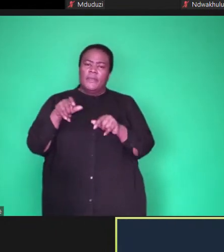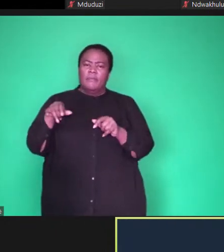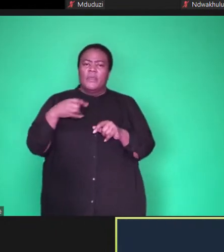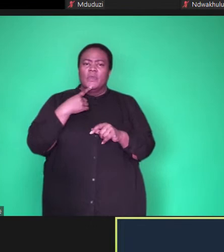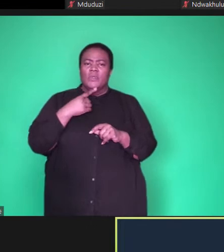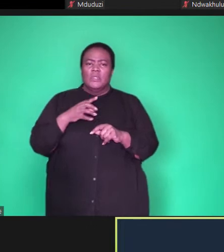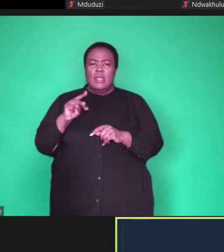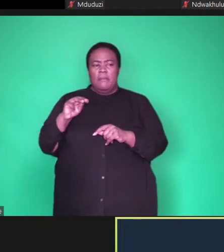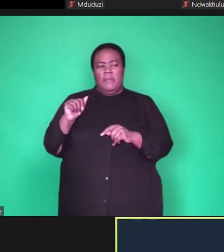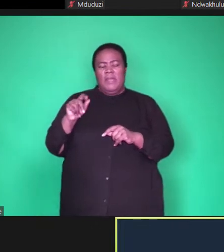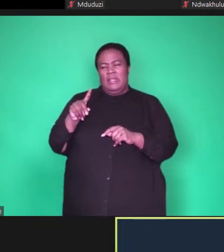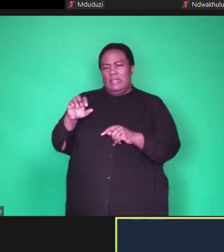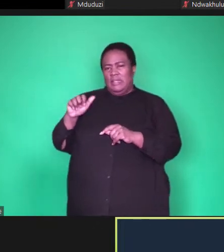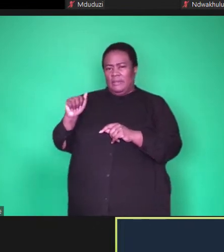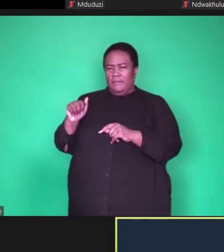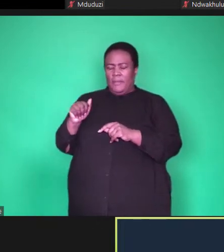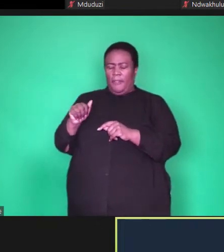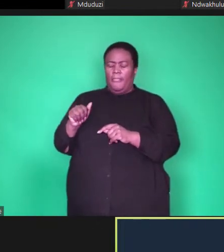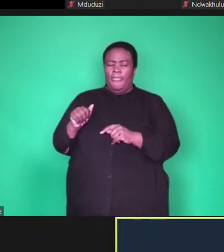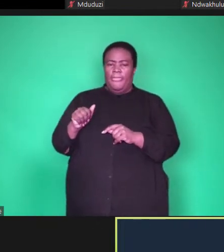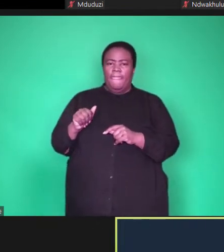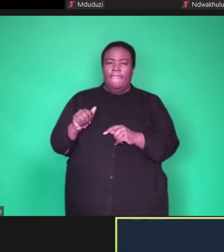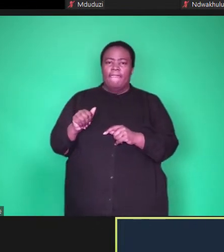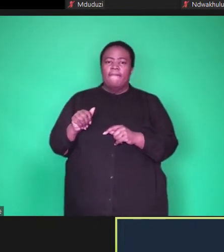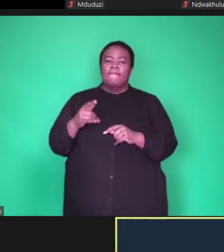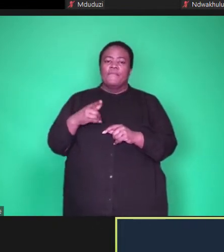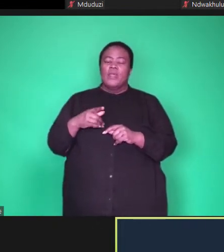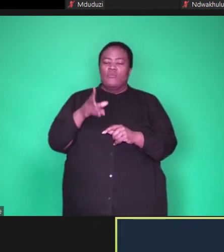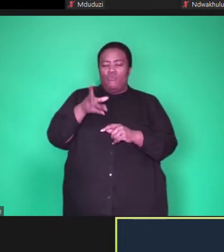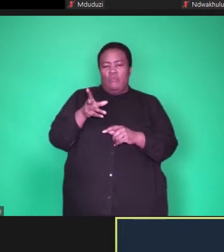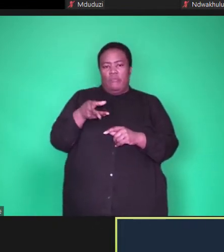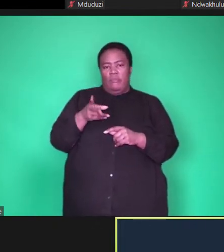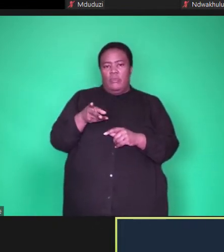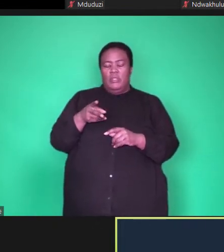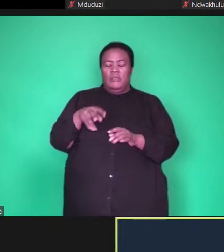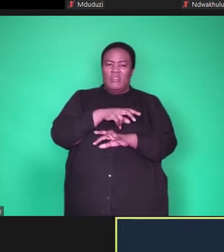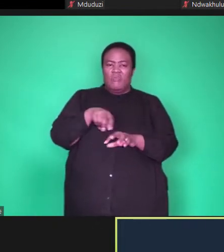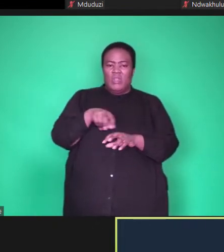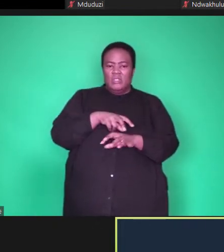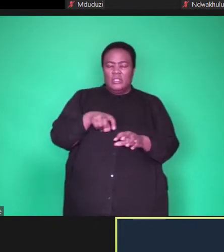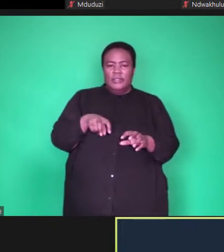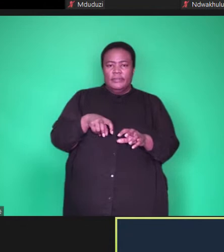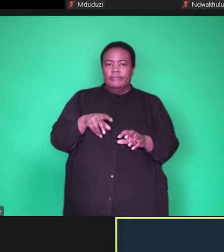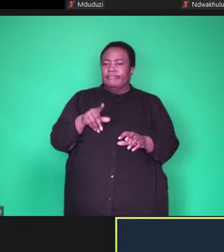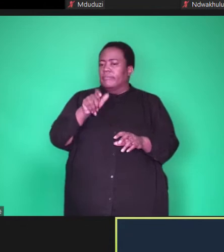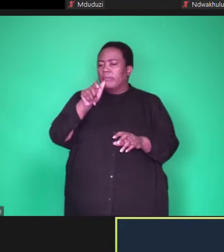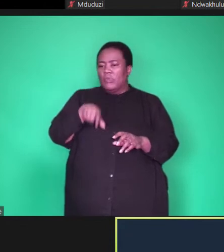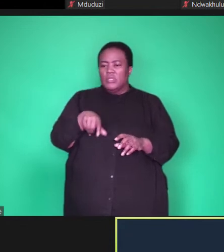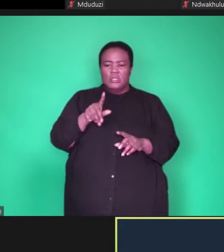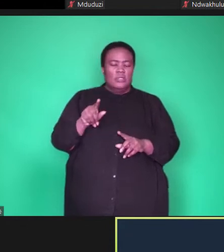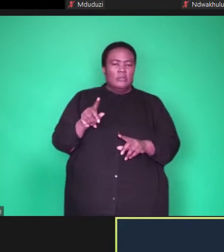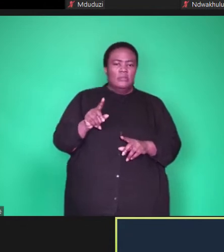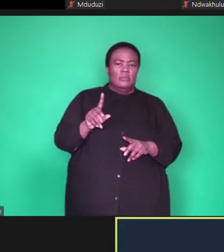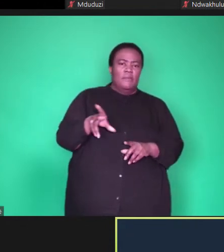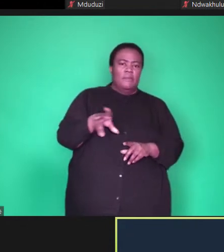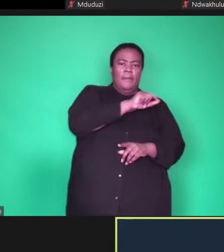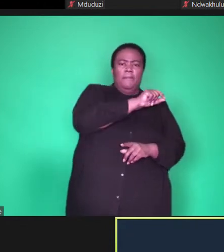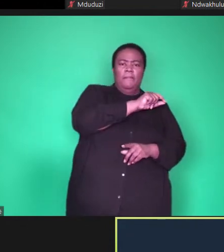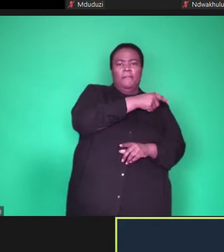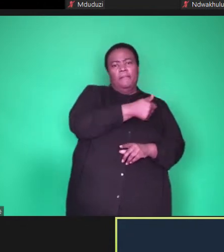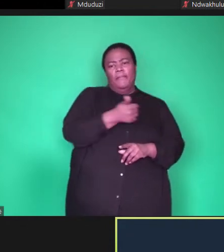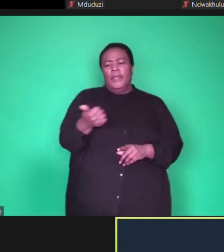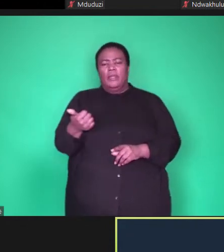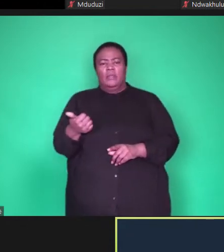papers. And repeat migration is no problem. If somebody left and came back, well, then they would be